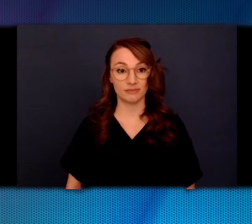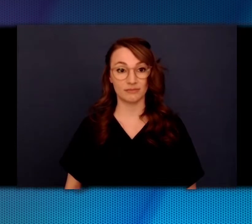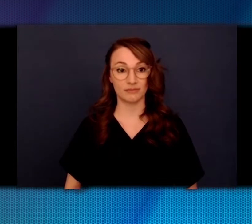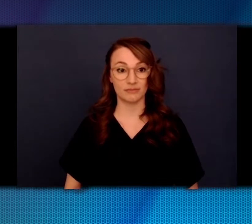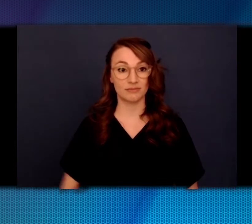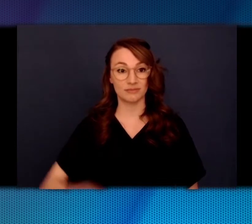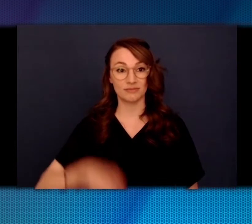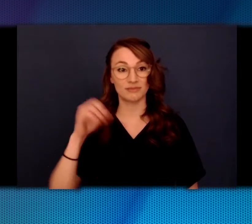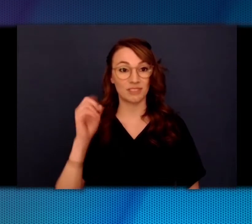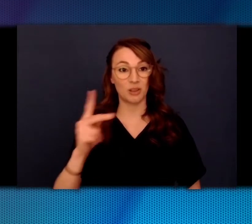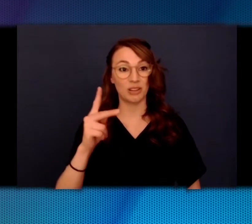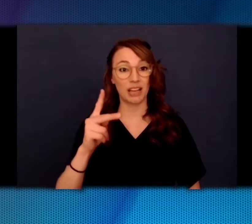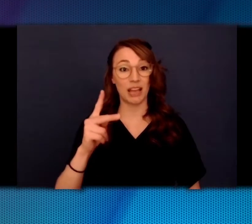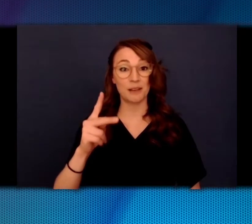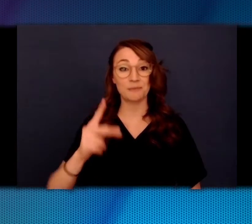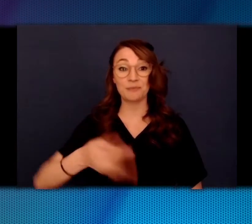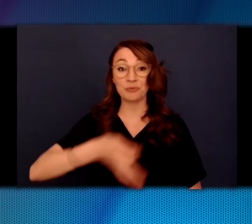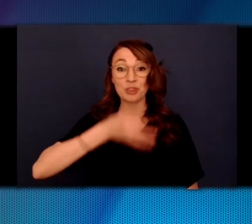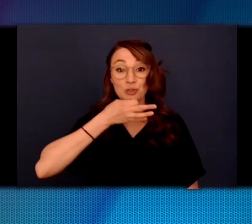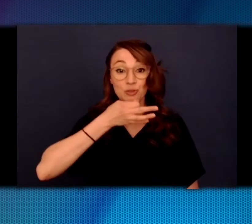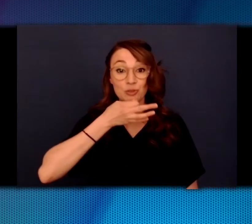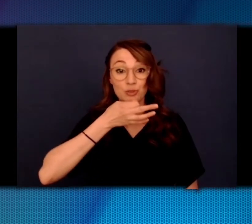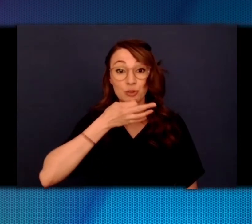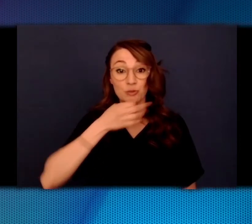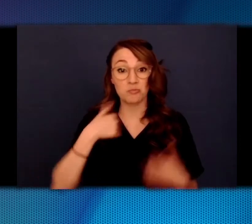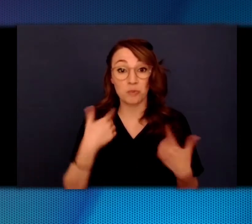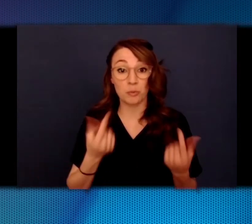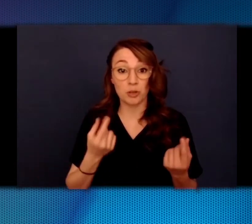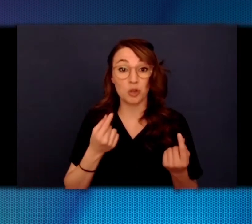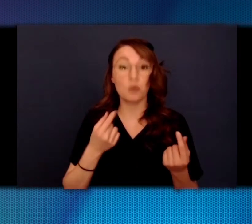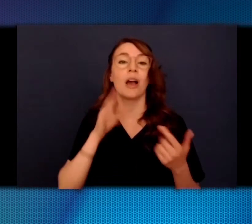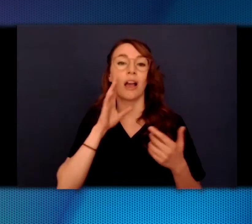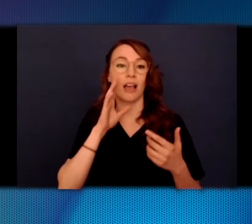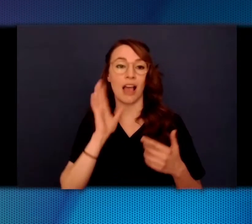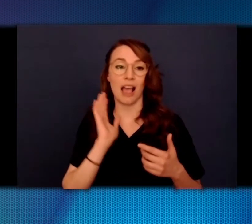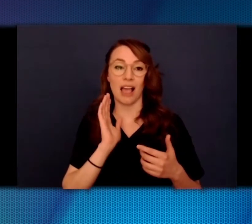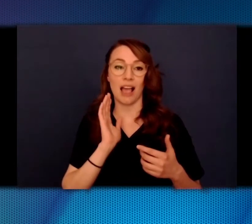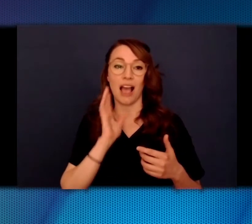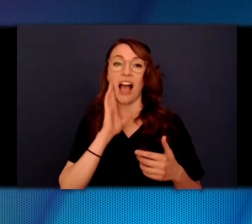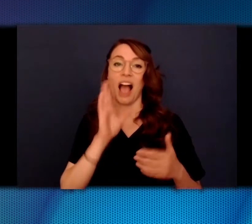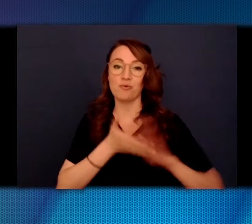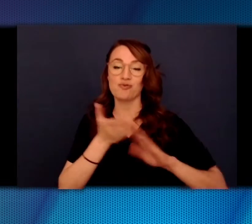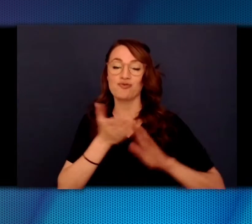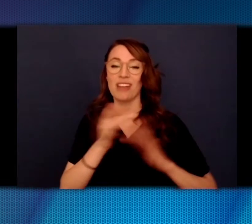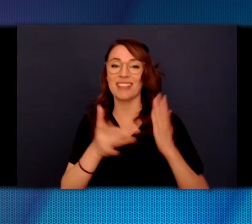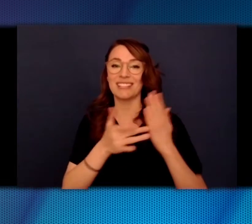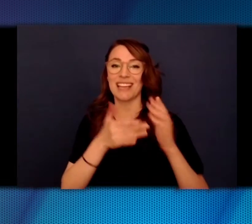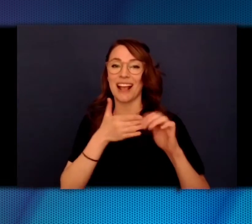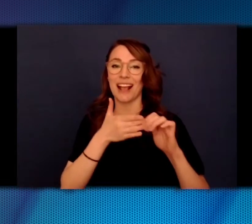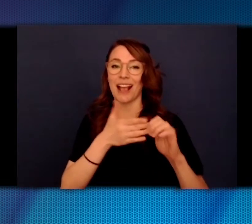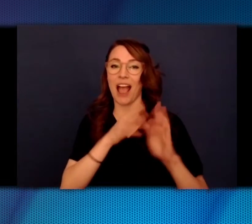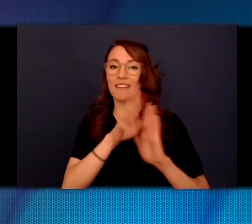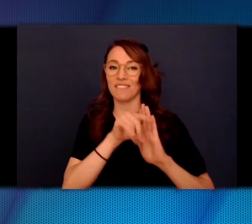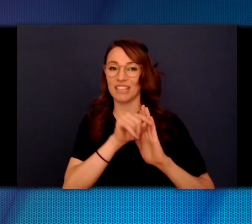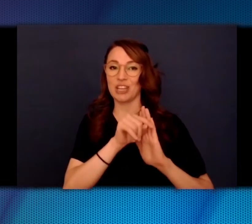All right, in just a moment, I'm gonna play our tech guide video for tonight.